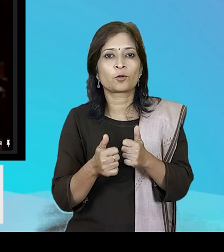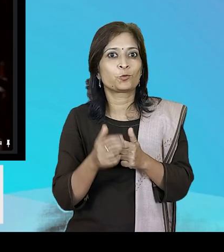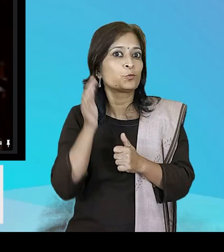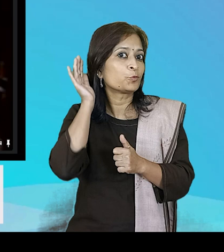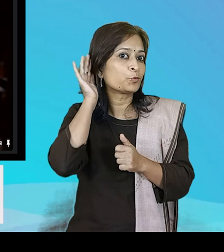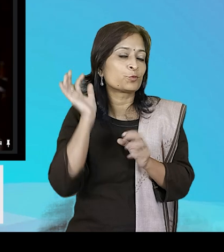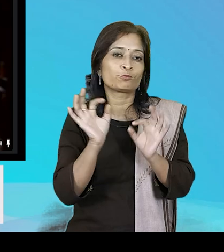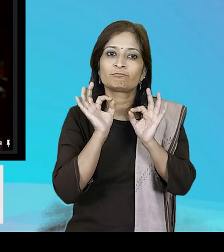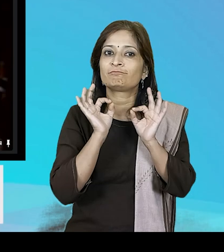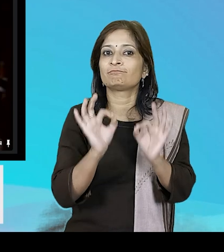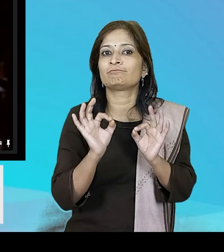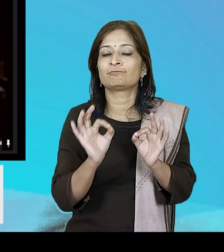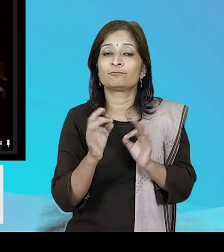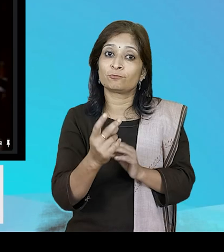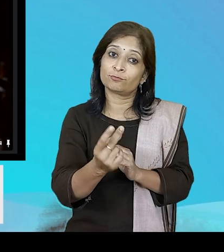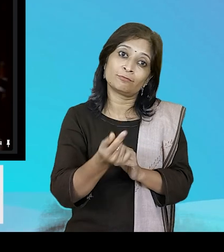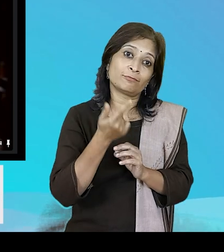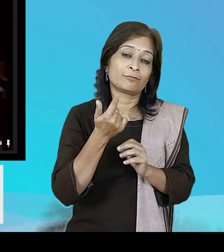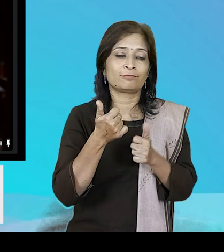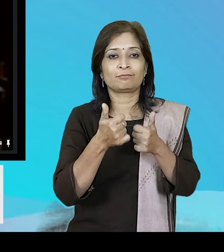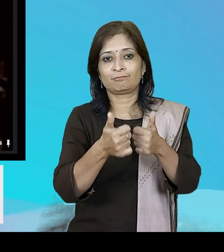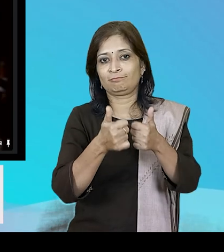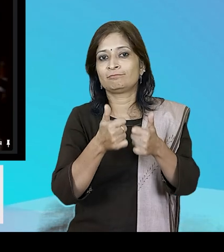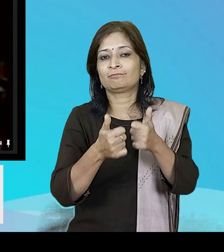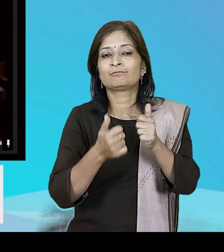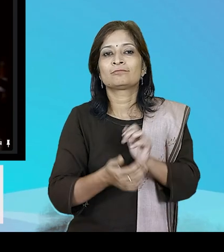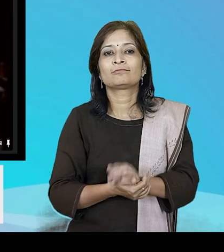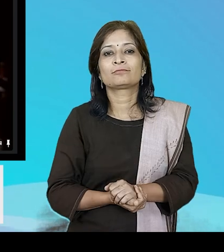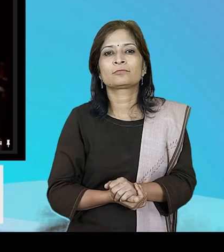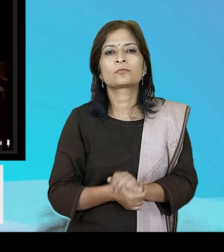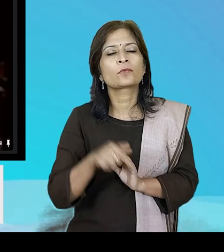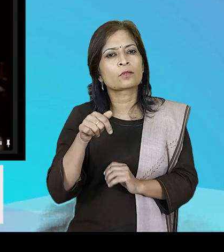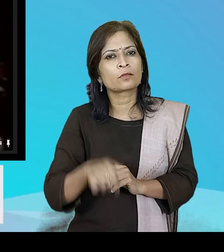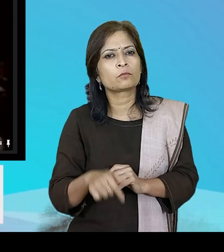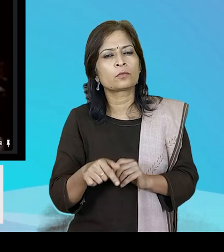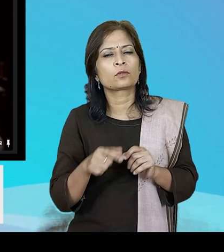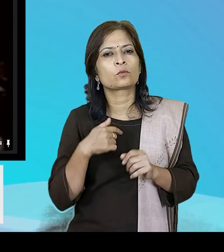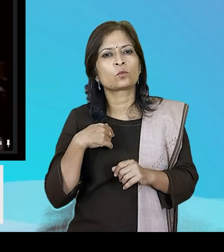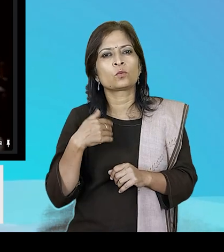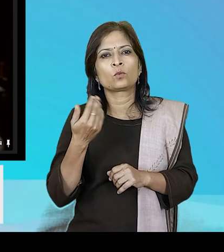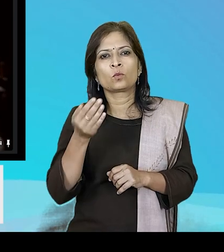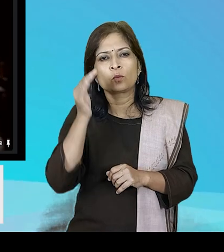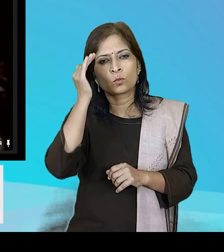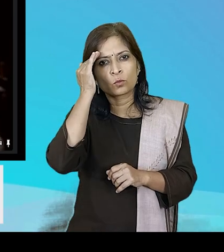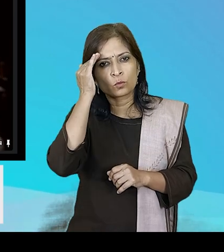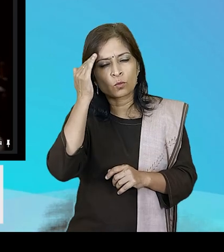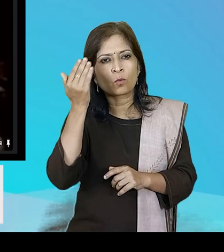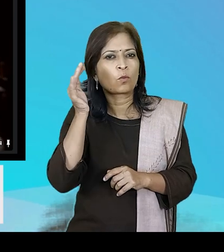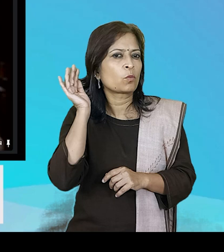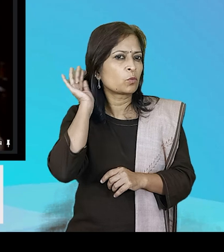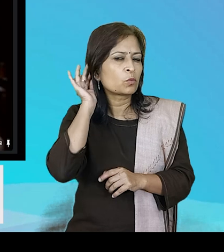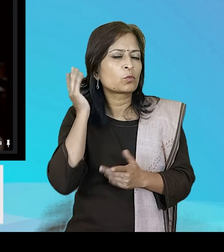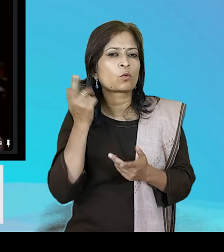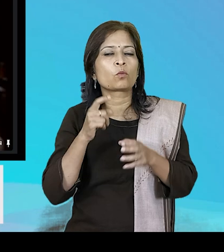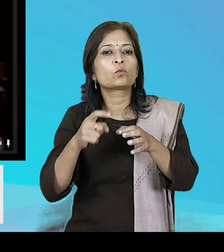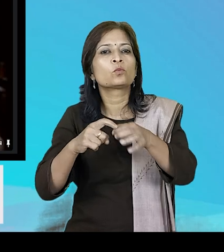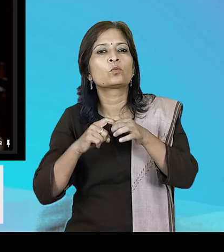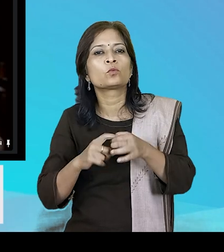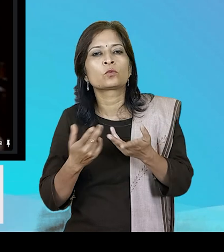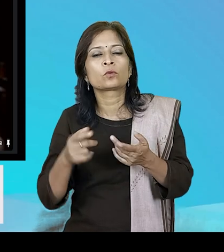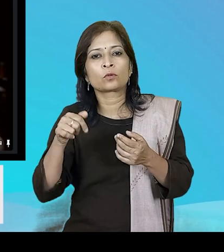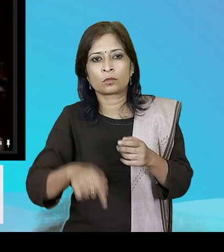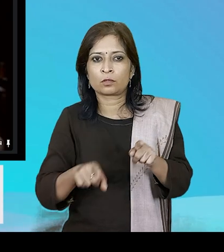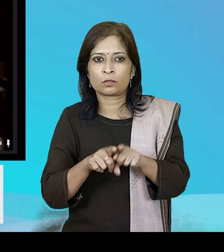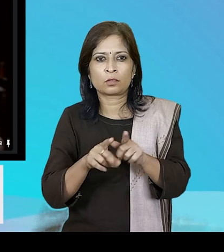So, it's Yes, really great to know about very that. efficient, very efficient. Yes, yes. Ma'am, I would want to know, as you mentioned,